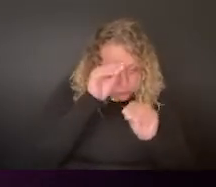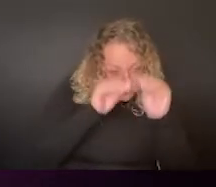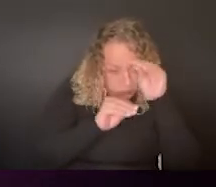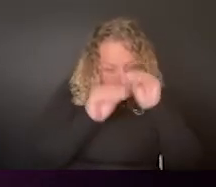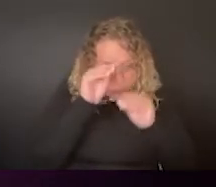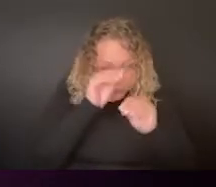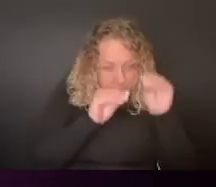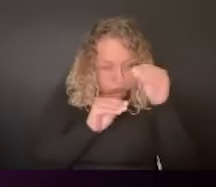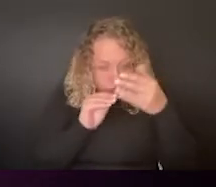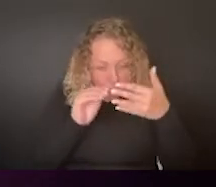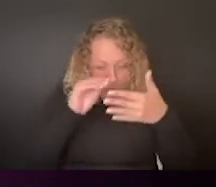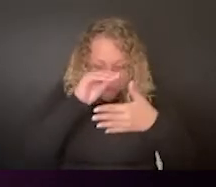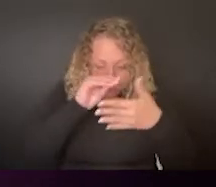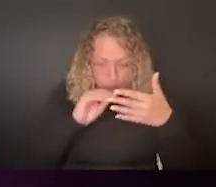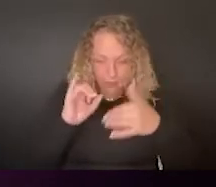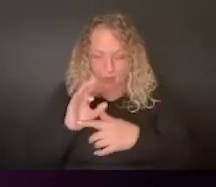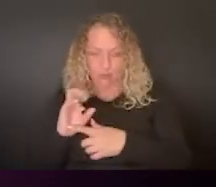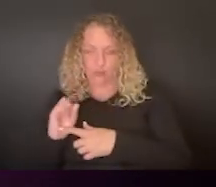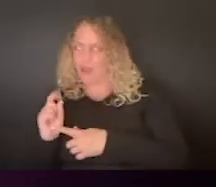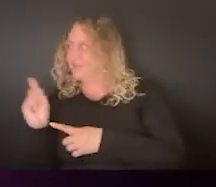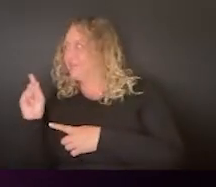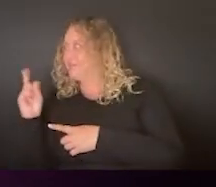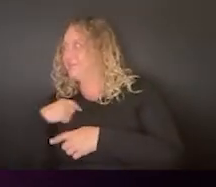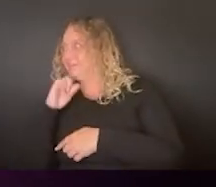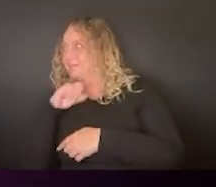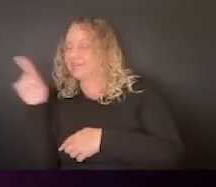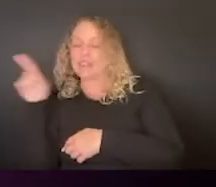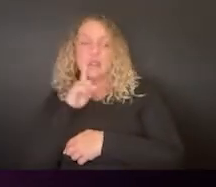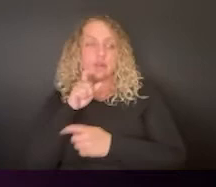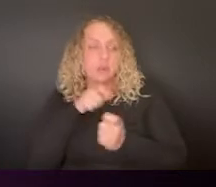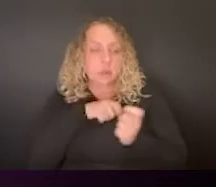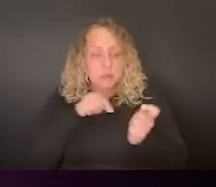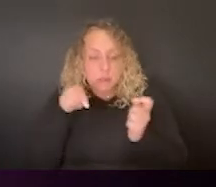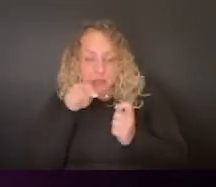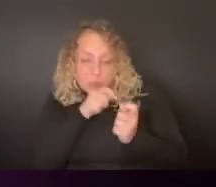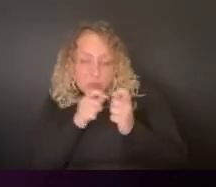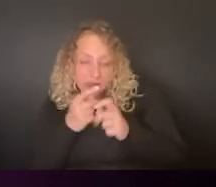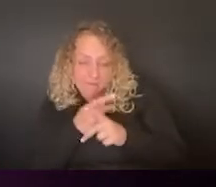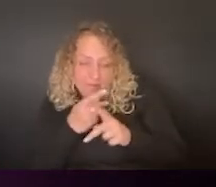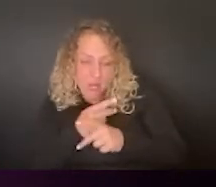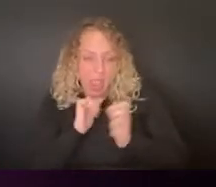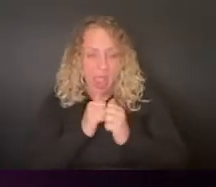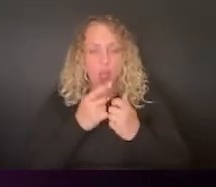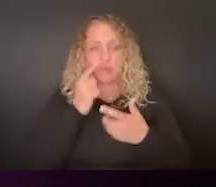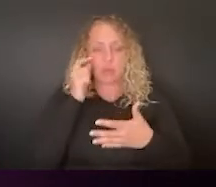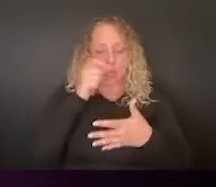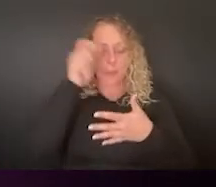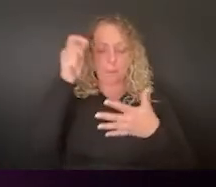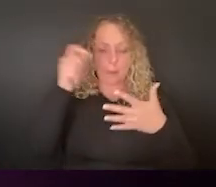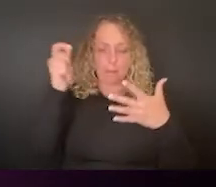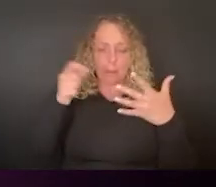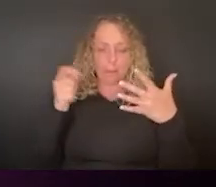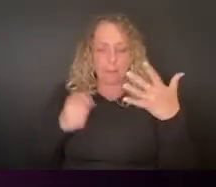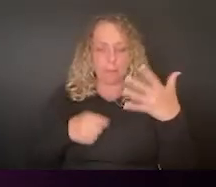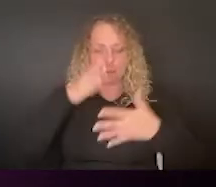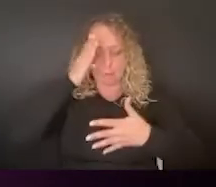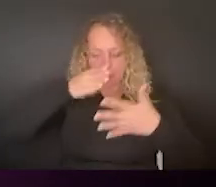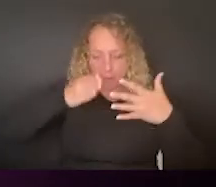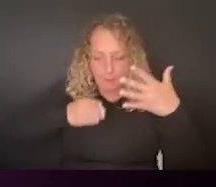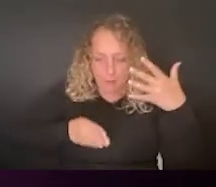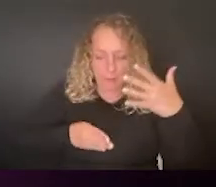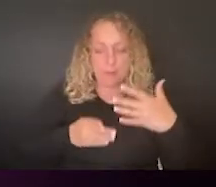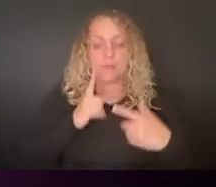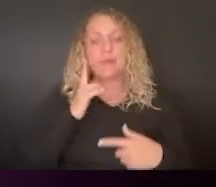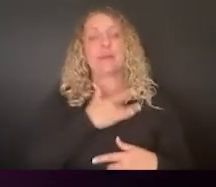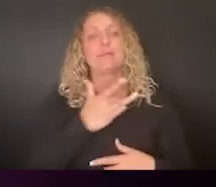So we had to carefully pivot. I love Ross. We had to carefully pivot like Ross, trying to move